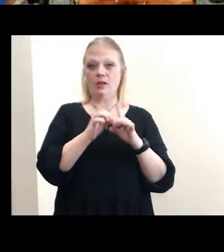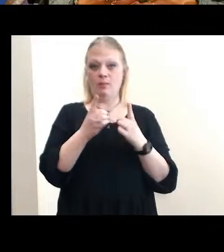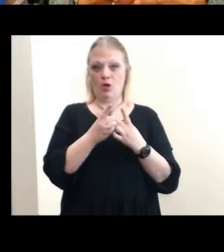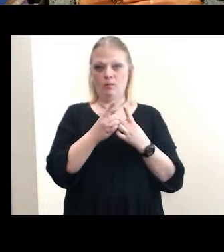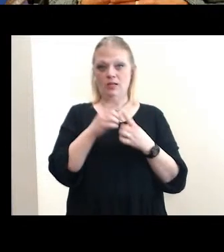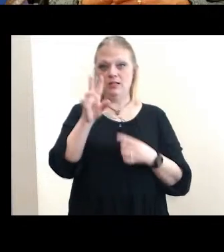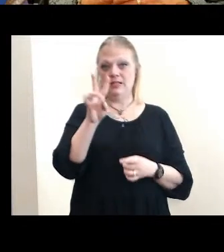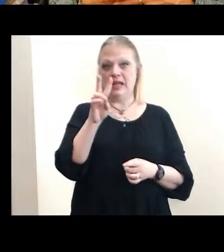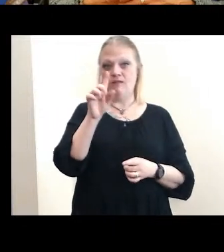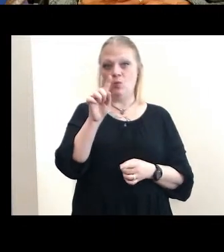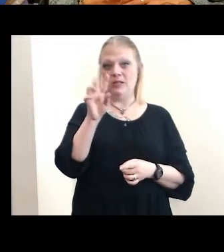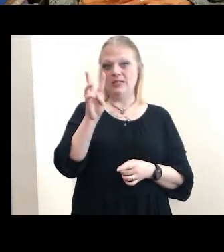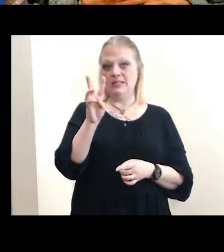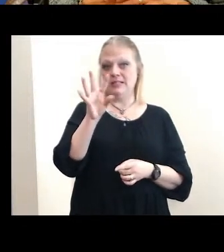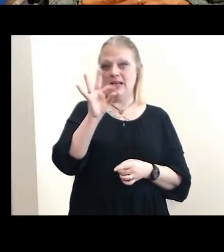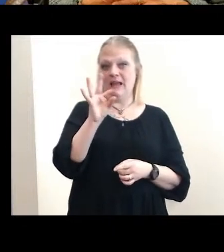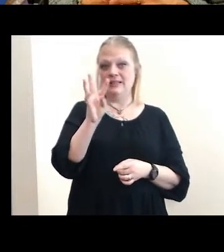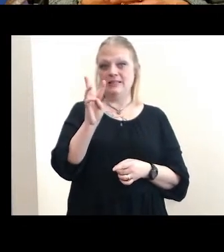at